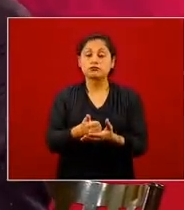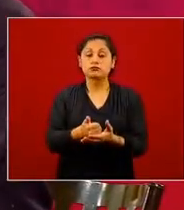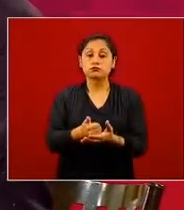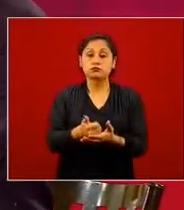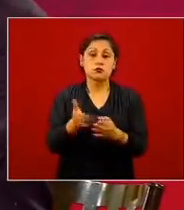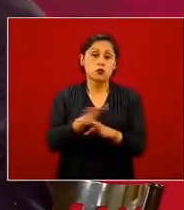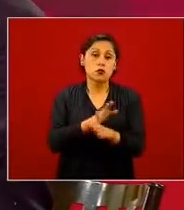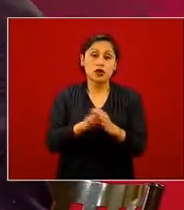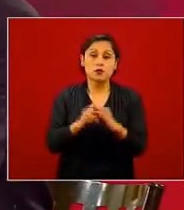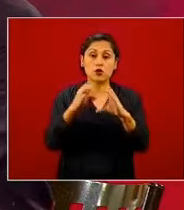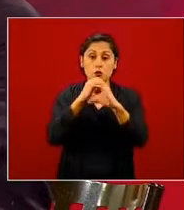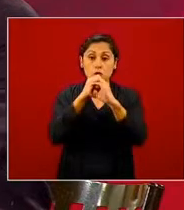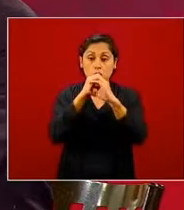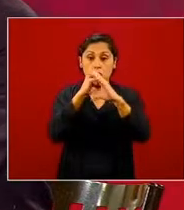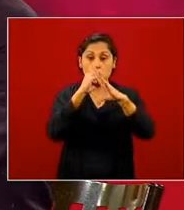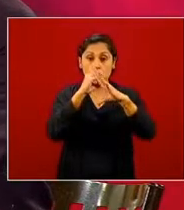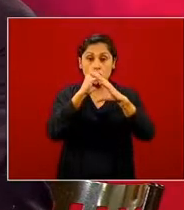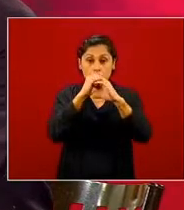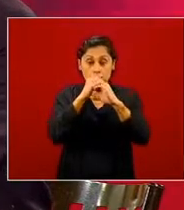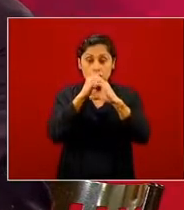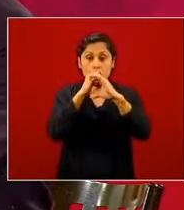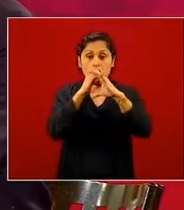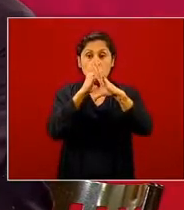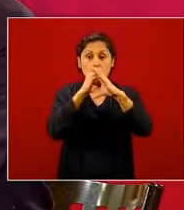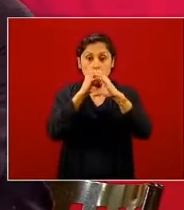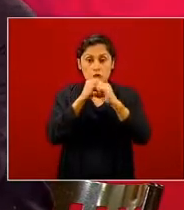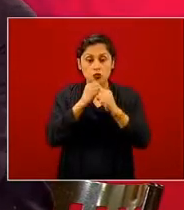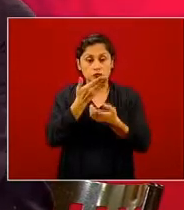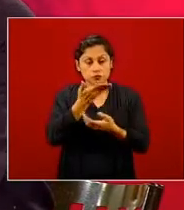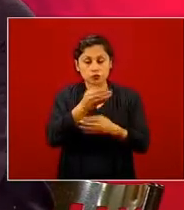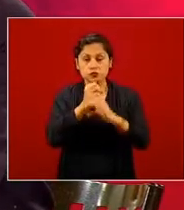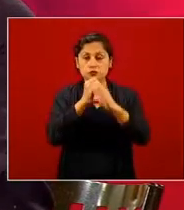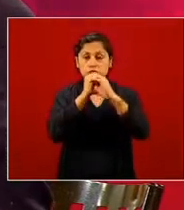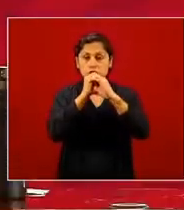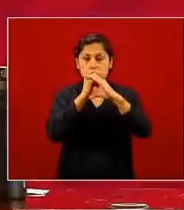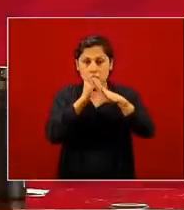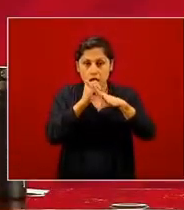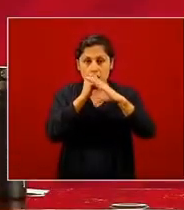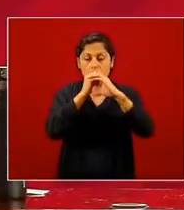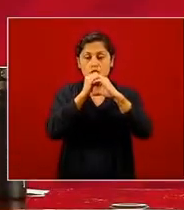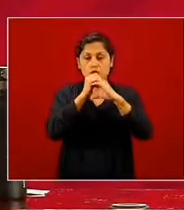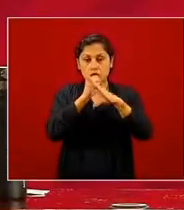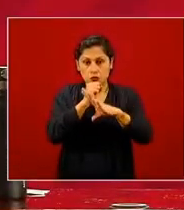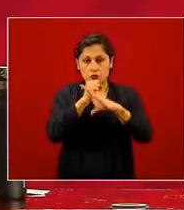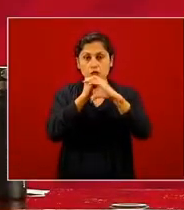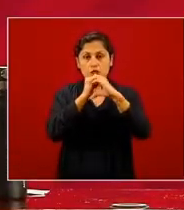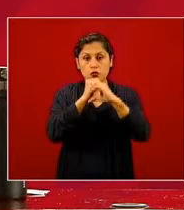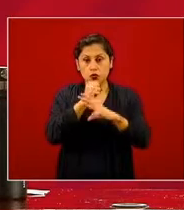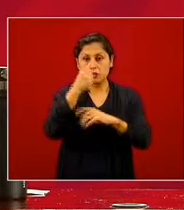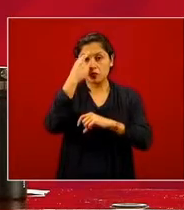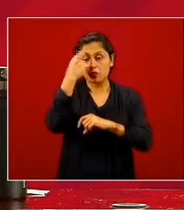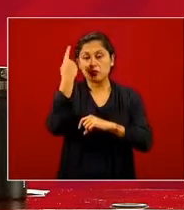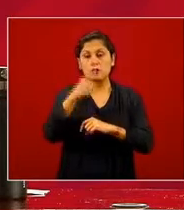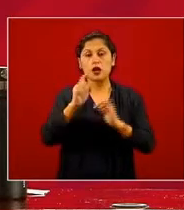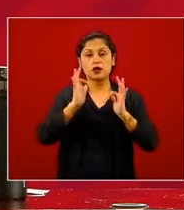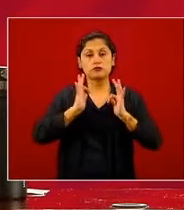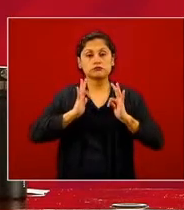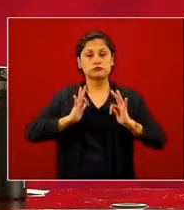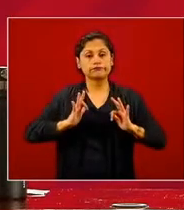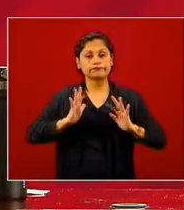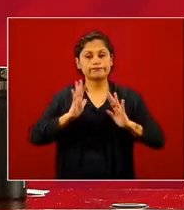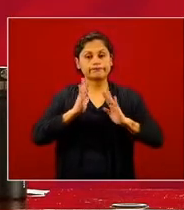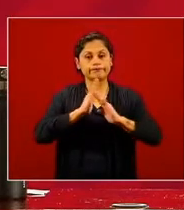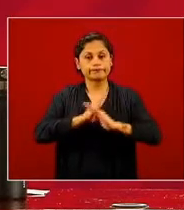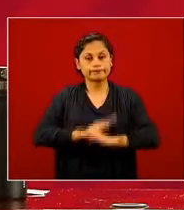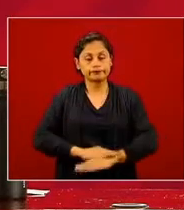or something. And the action to do here is to use a bag, a paper bag, to